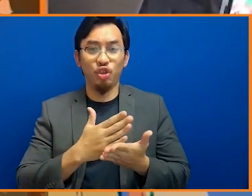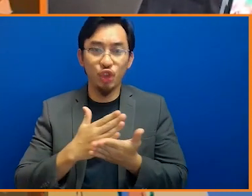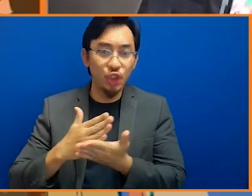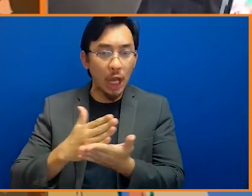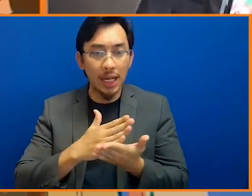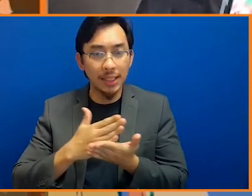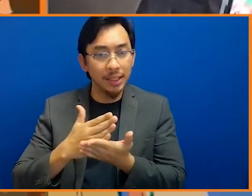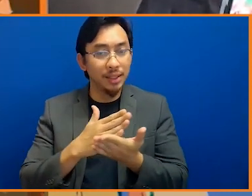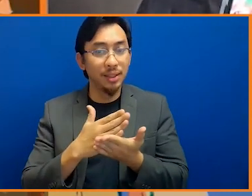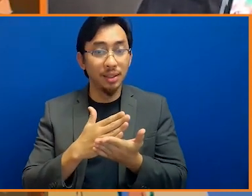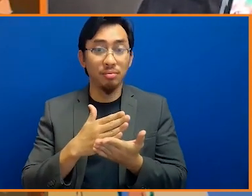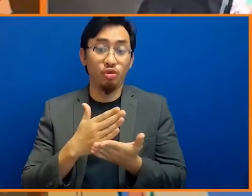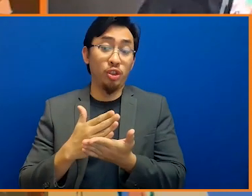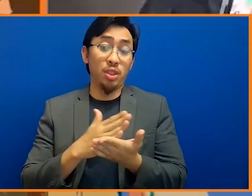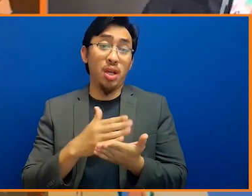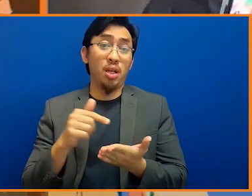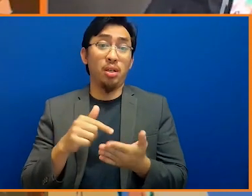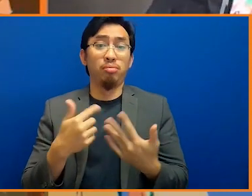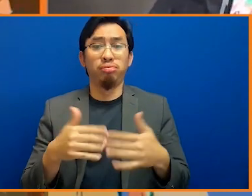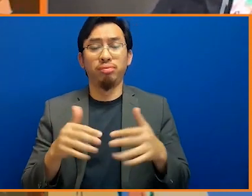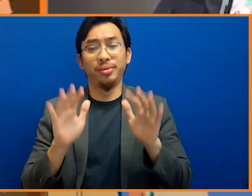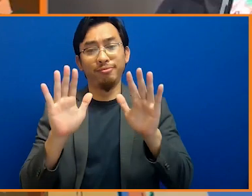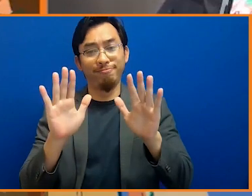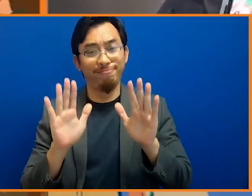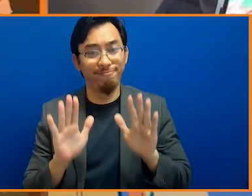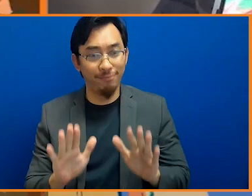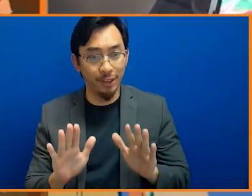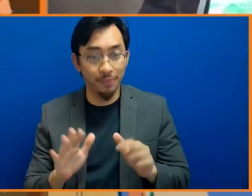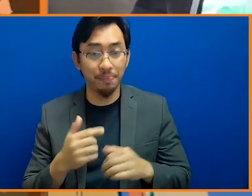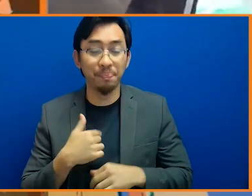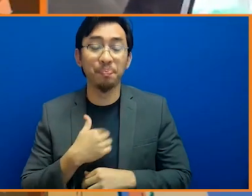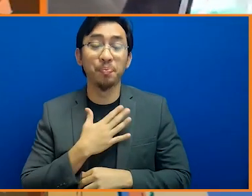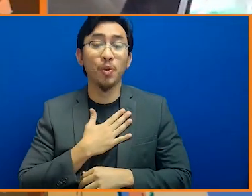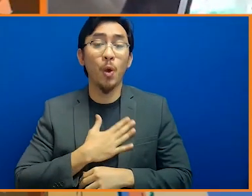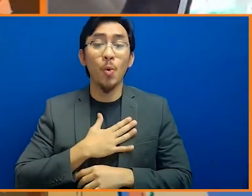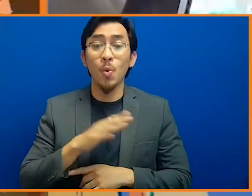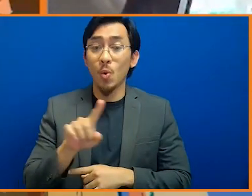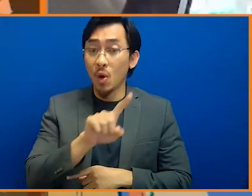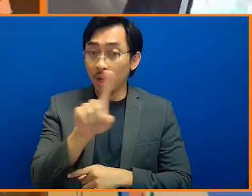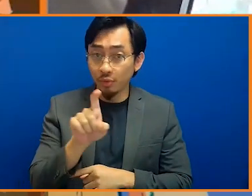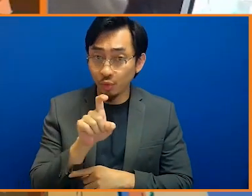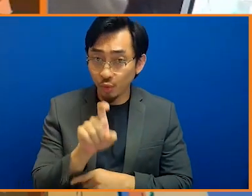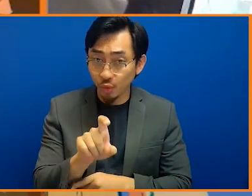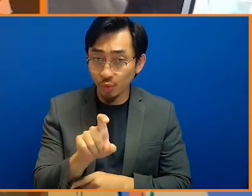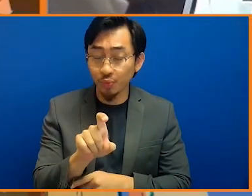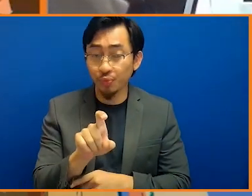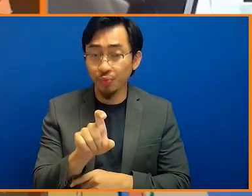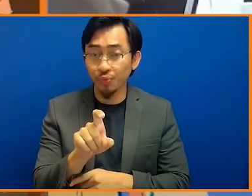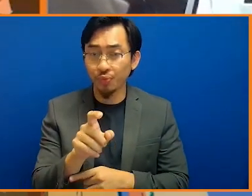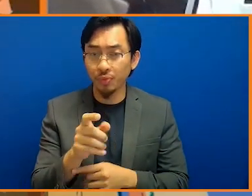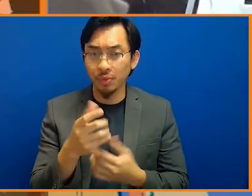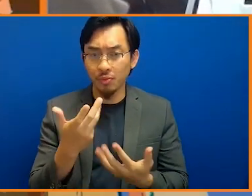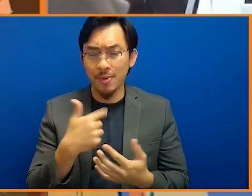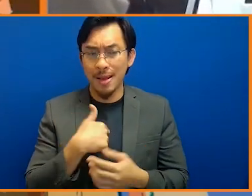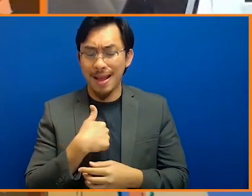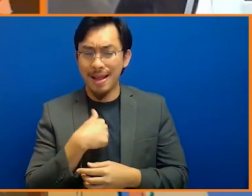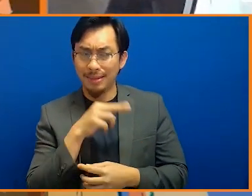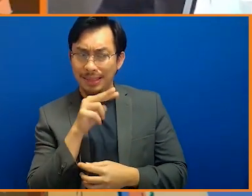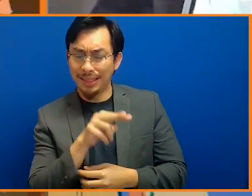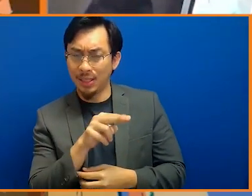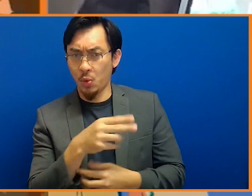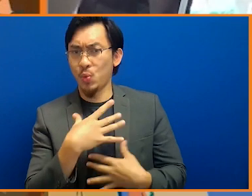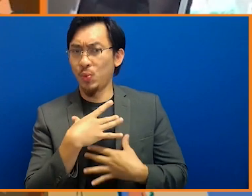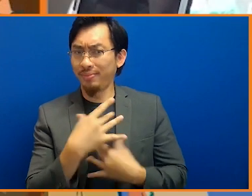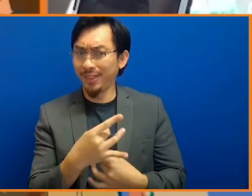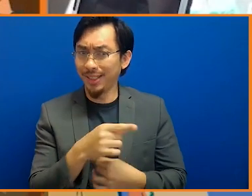the knowledge sharing. What a great knowledge sharing. Here, I would like to ask about something that I